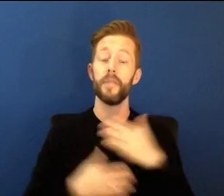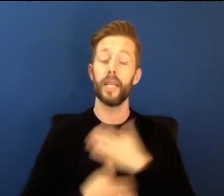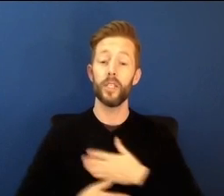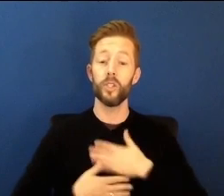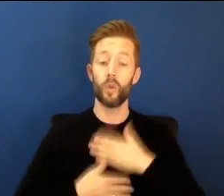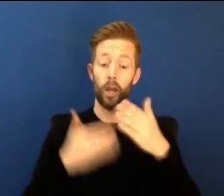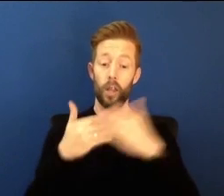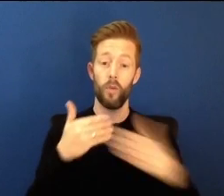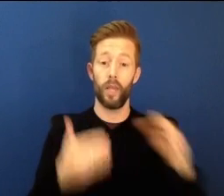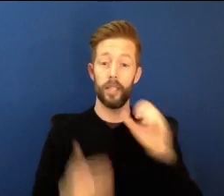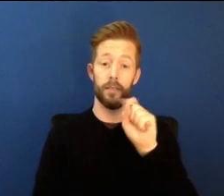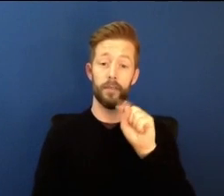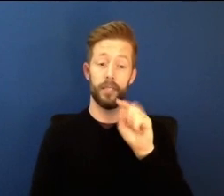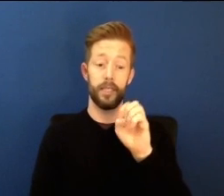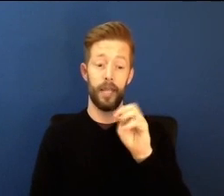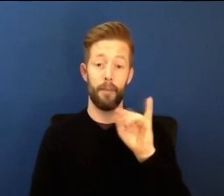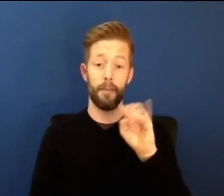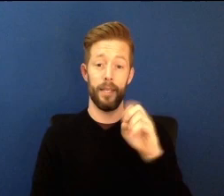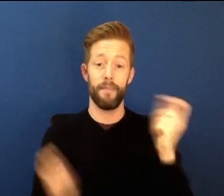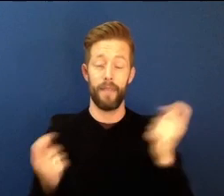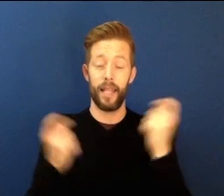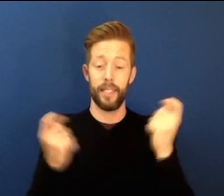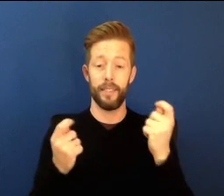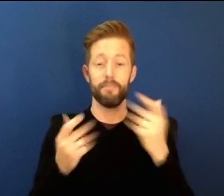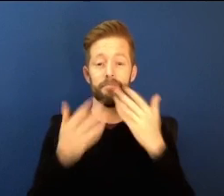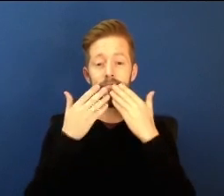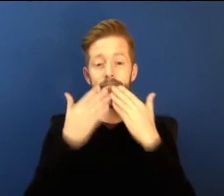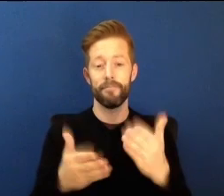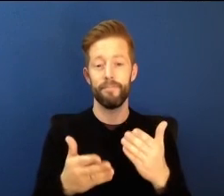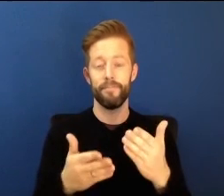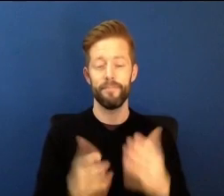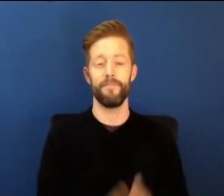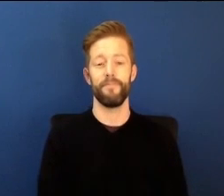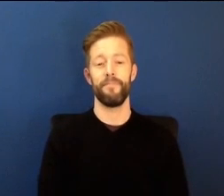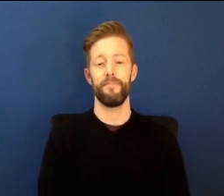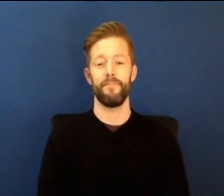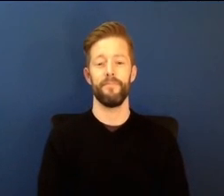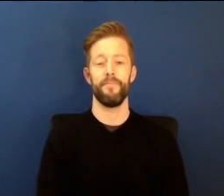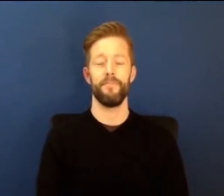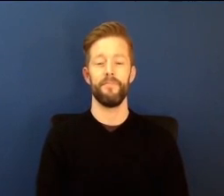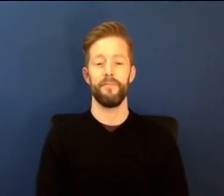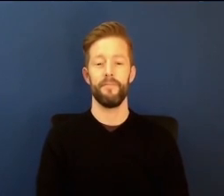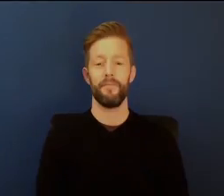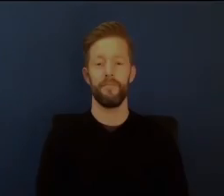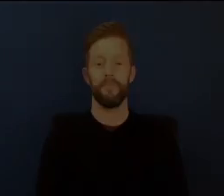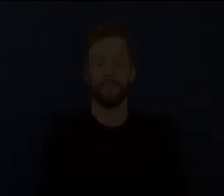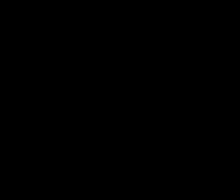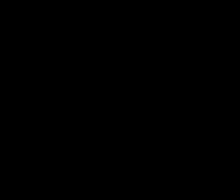enjoy the rest of STEMIEFest, everyone. Thank you.